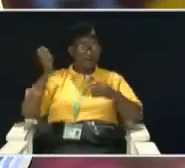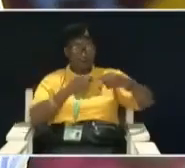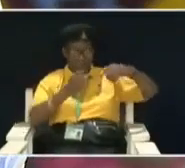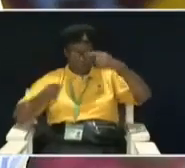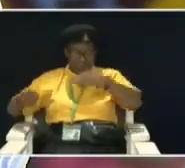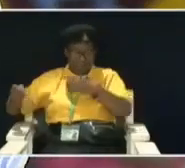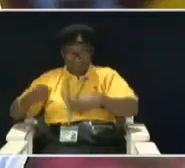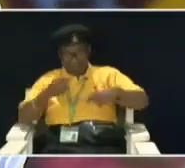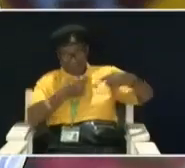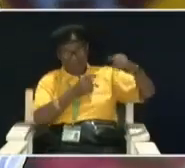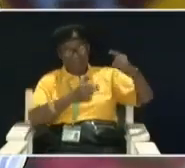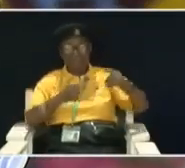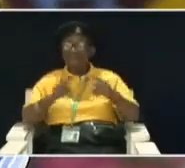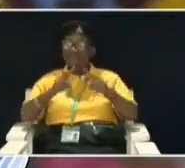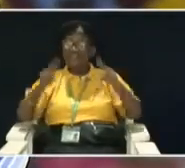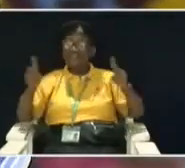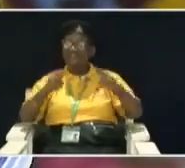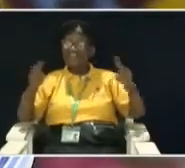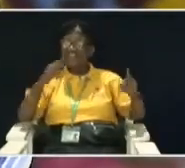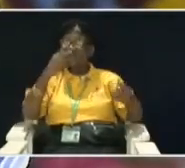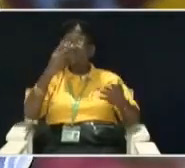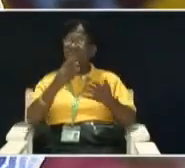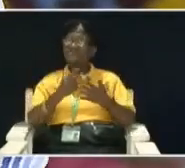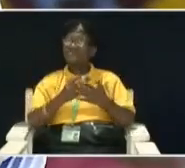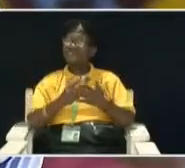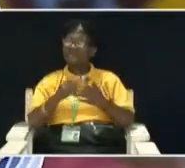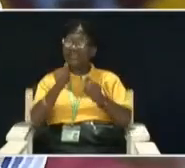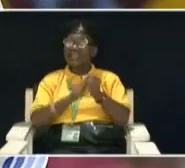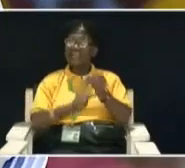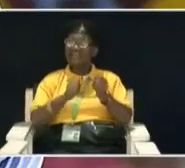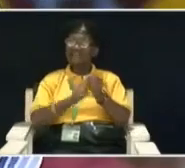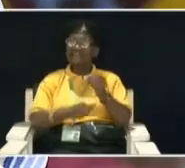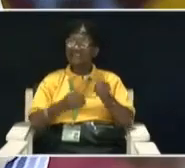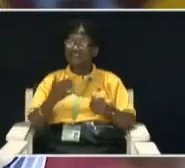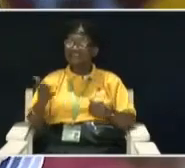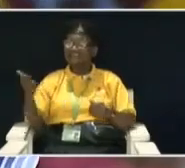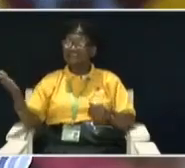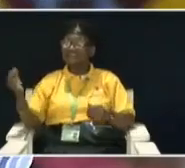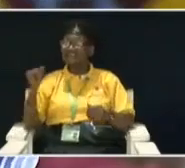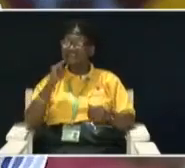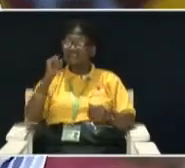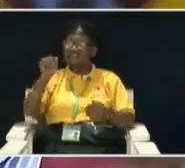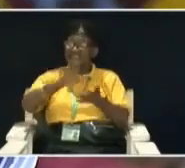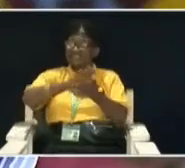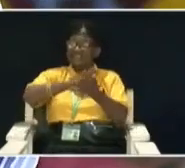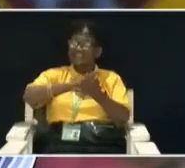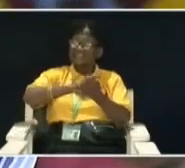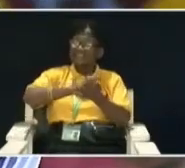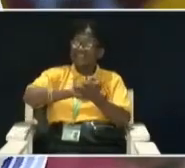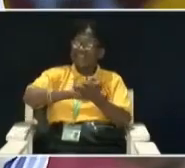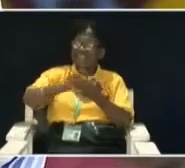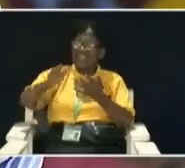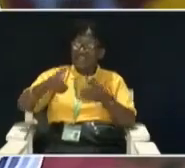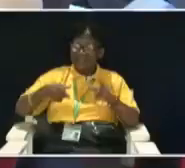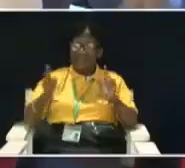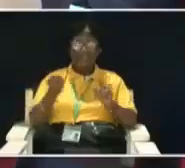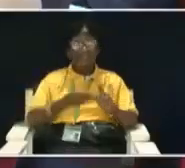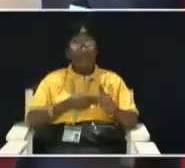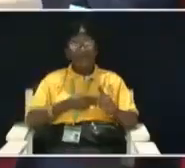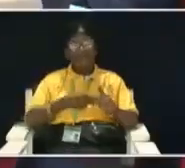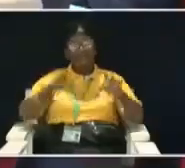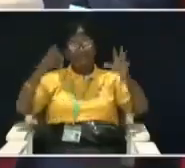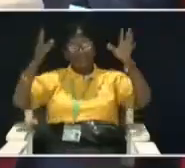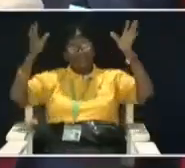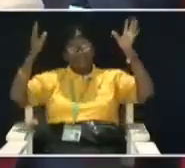Everything is clear. I think we should give God a big round of applause for the engineers. They're doing